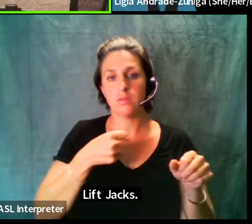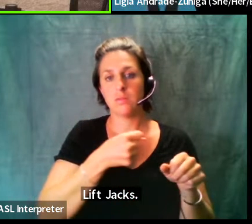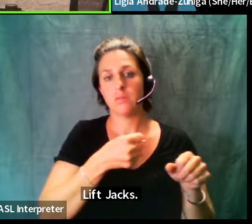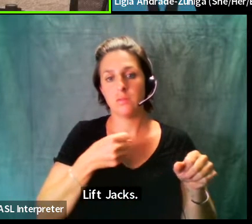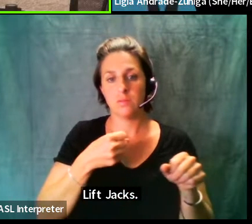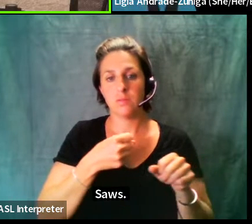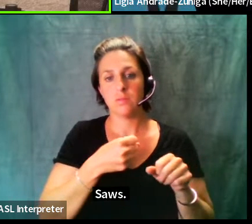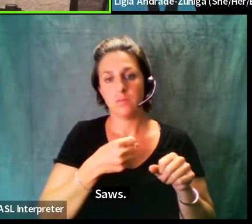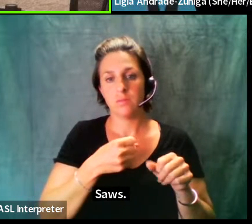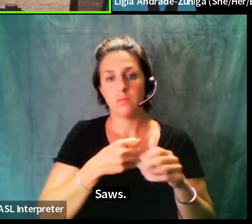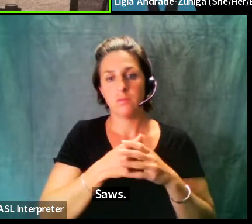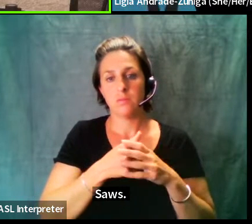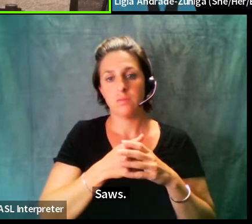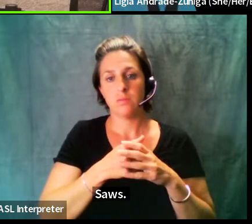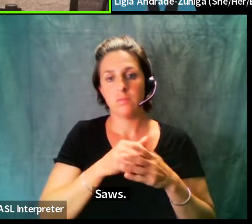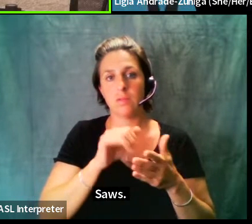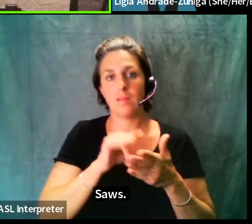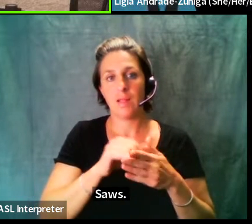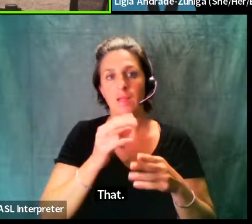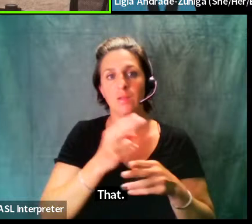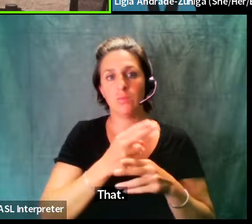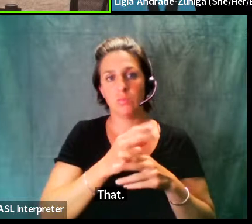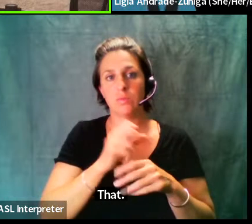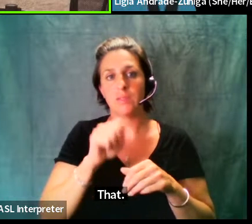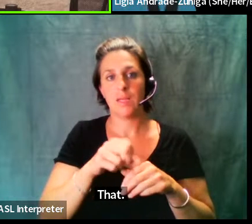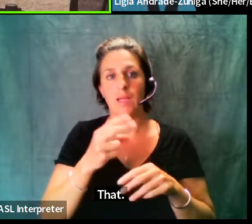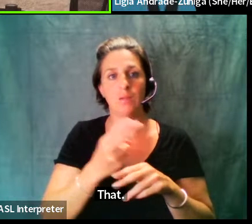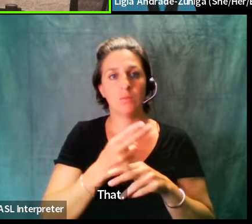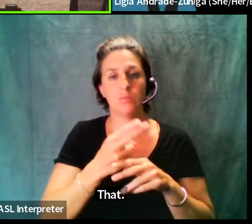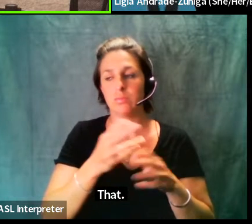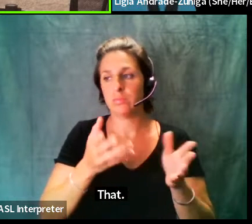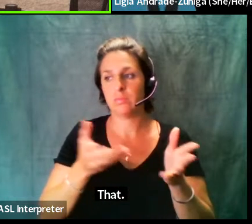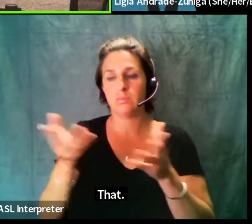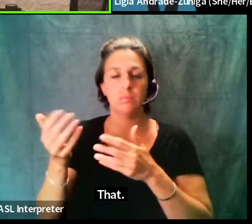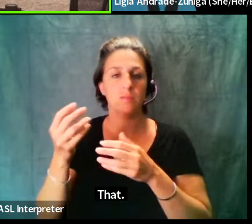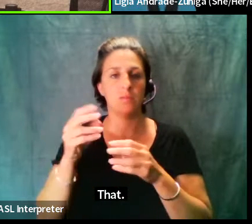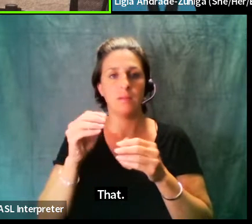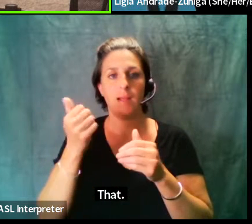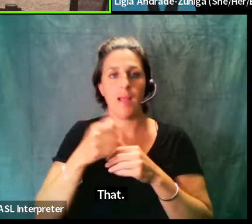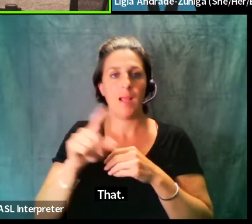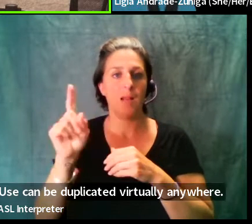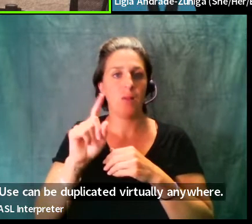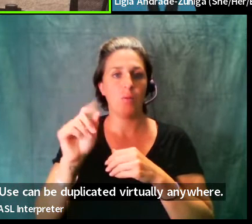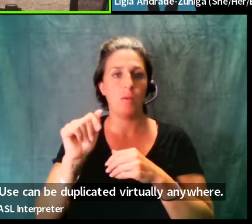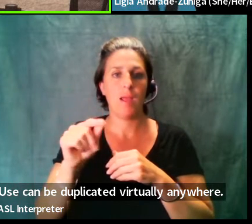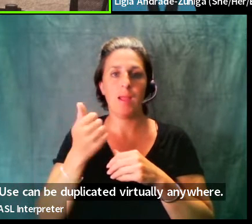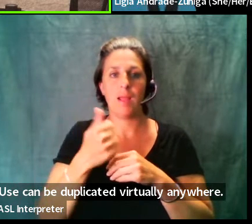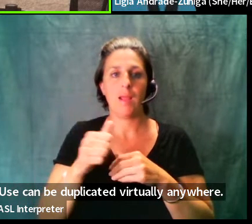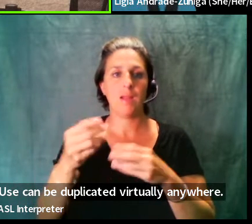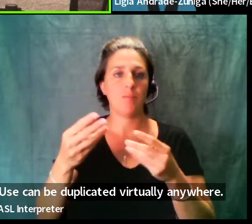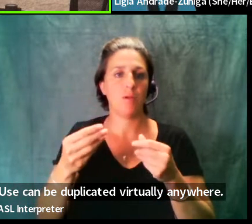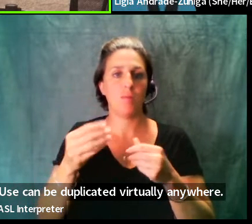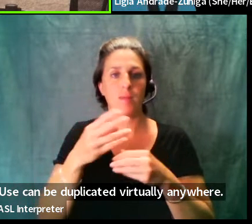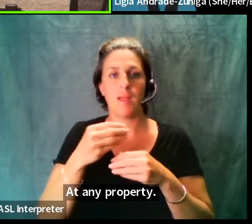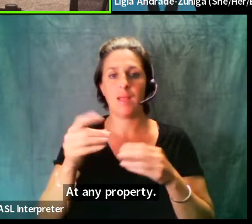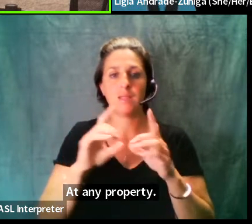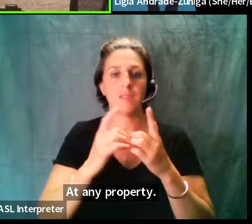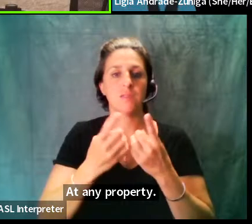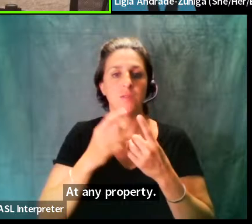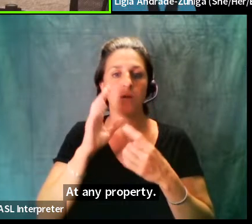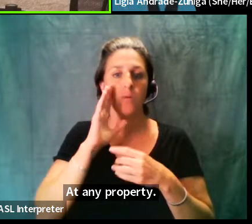That use can be duplicated virtually anywhere at any property. And the district will be